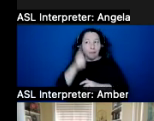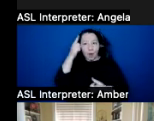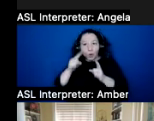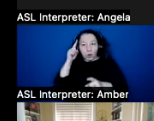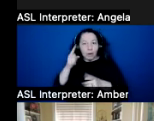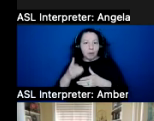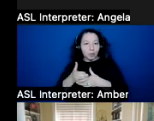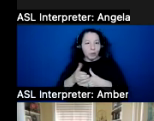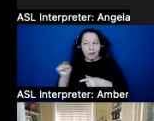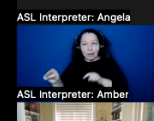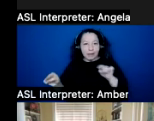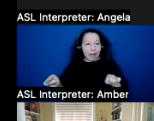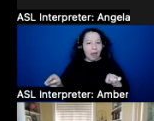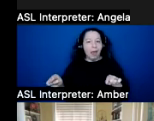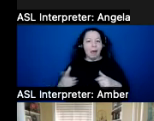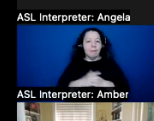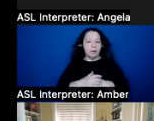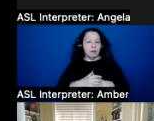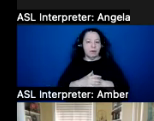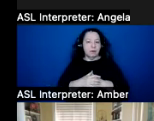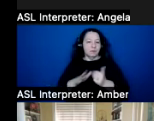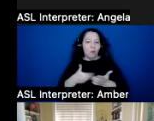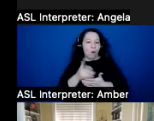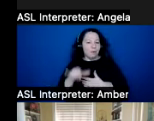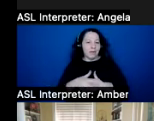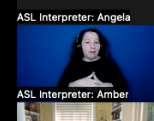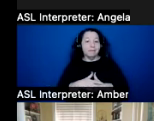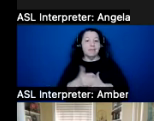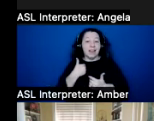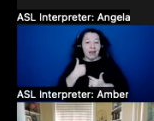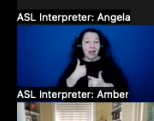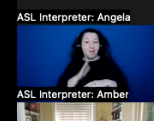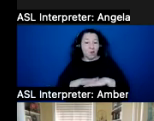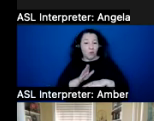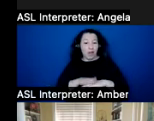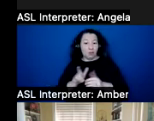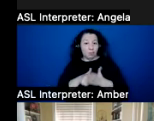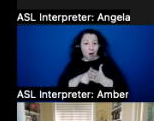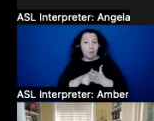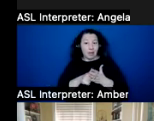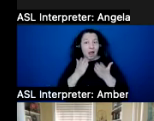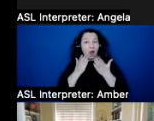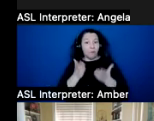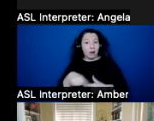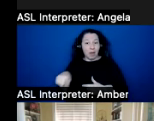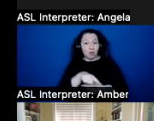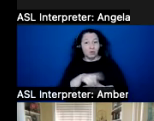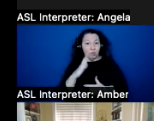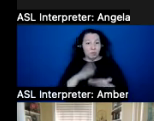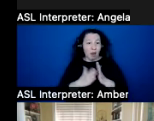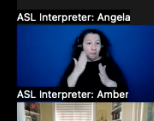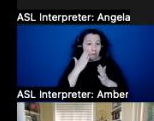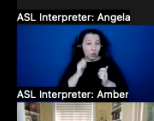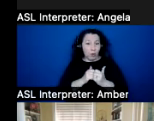folks, all that kind of thing. There are notification requirements, which I highly recommend you familiarize yourself with, so